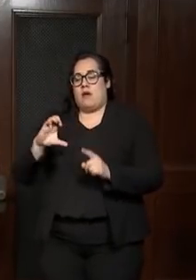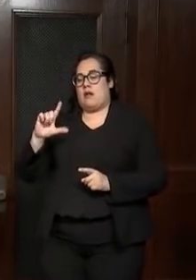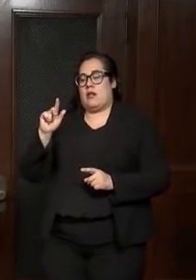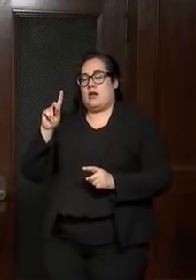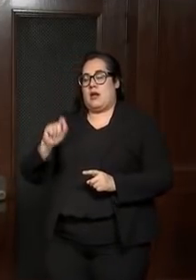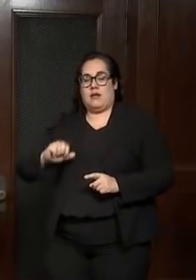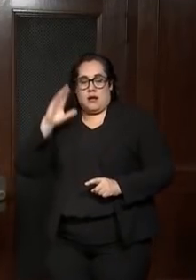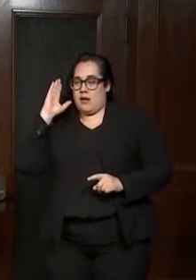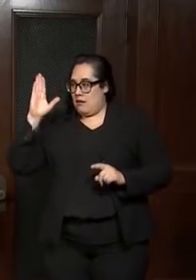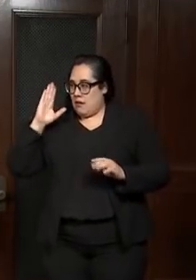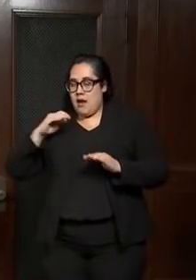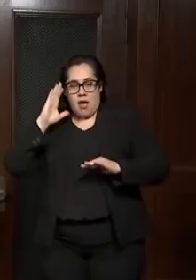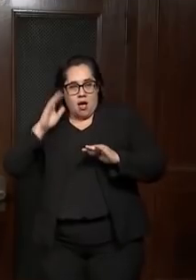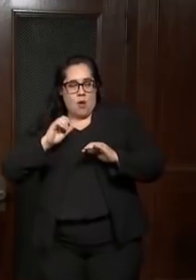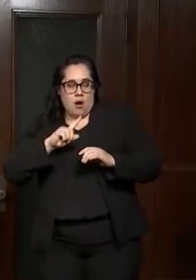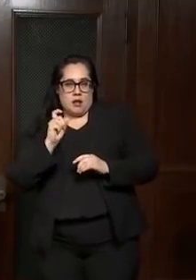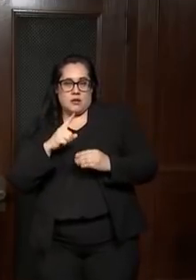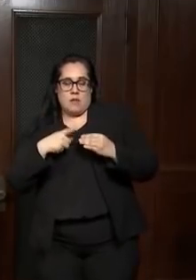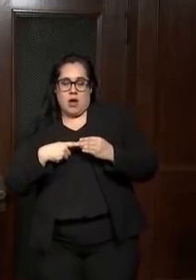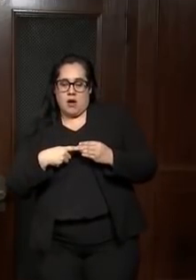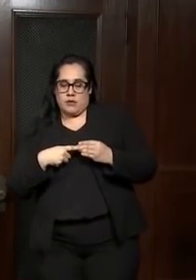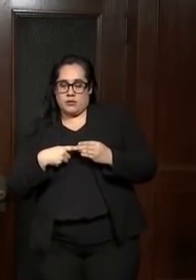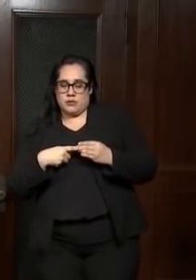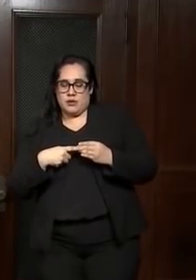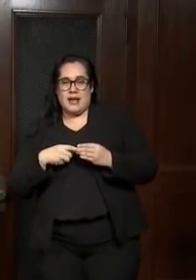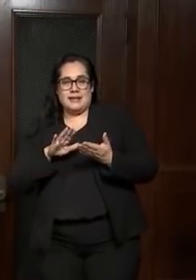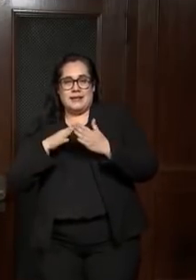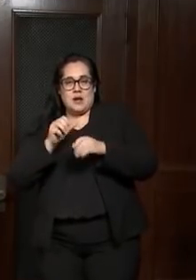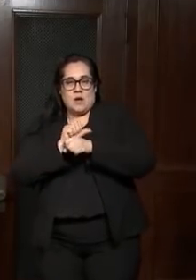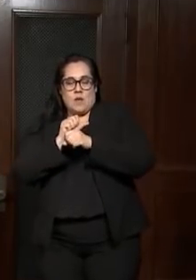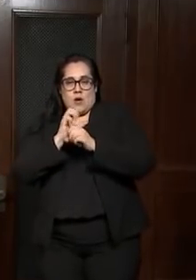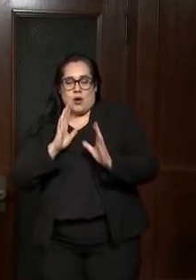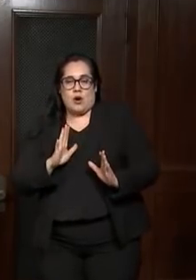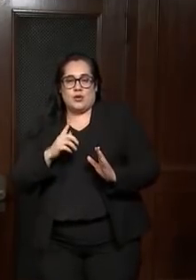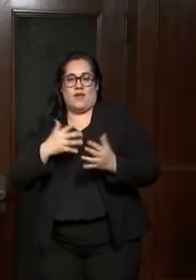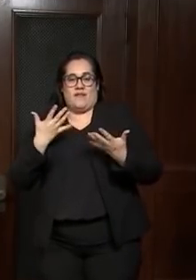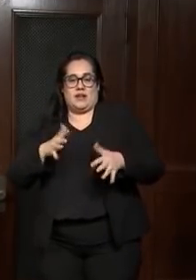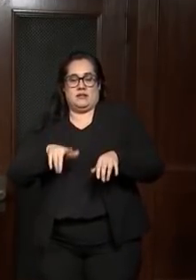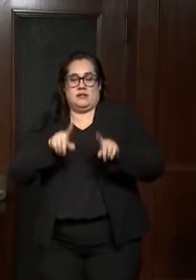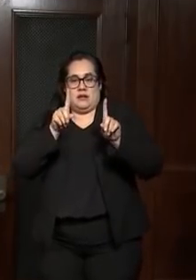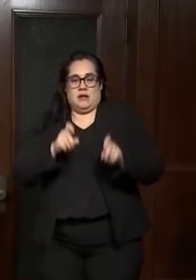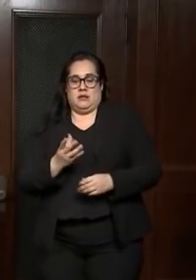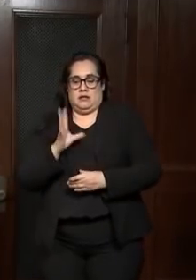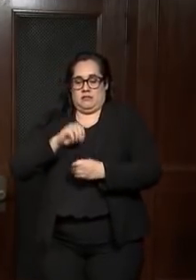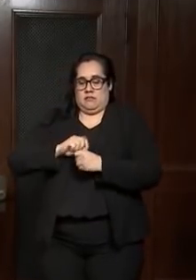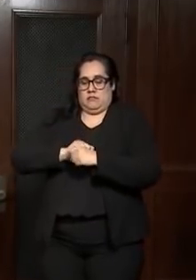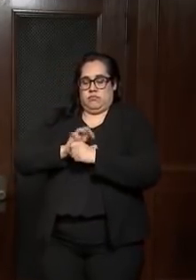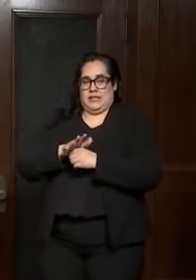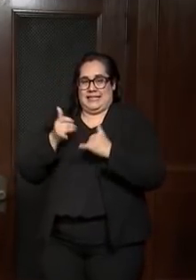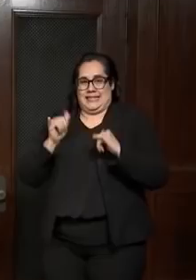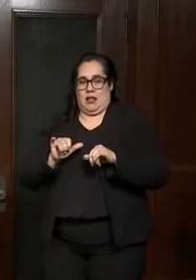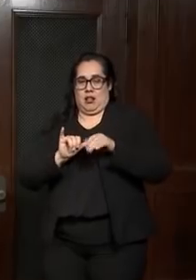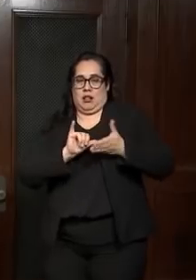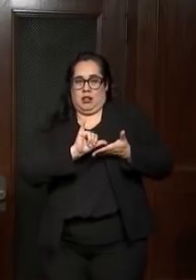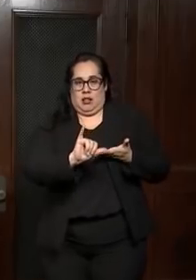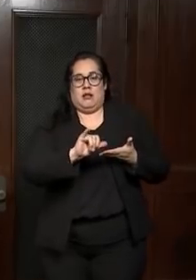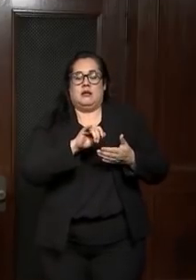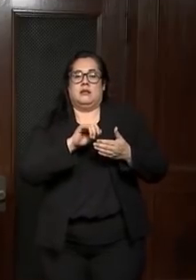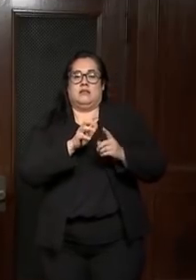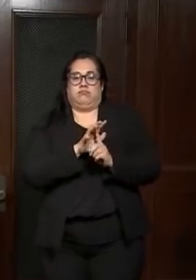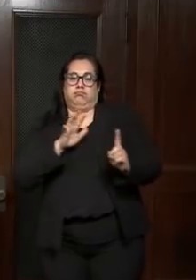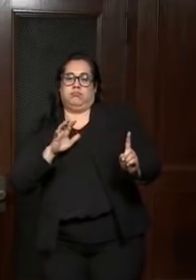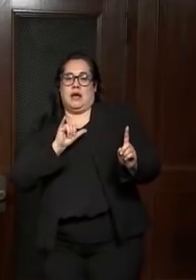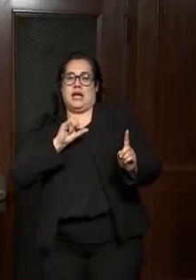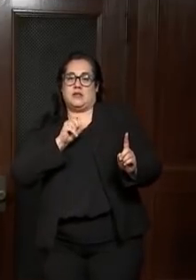Friday, I asked you about cases among city workers, those who've tested positive, and people in quarantine and isolation. I did follow up